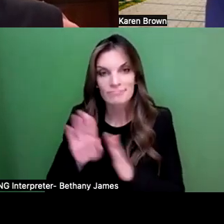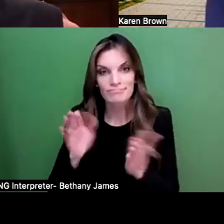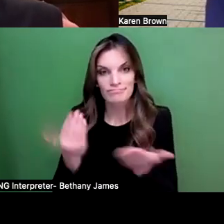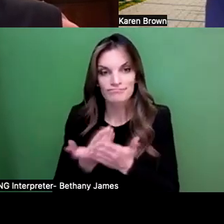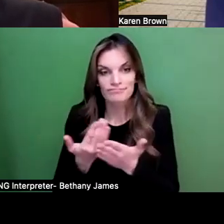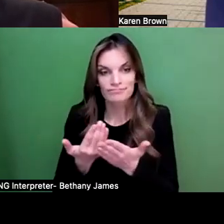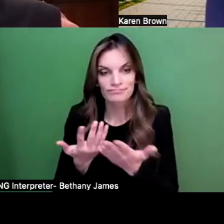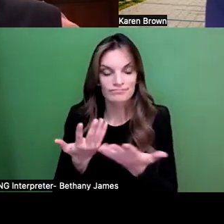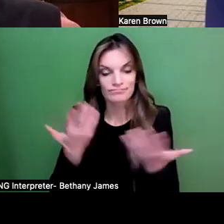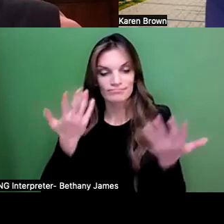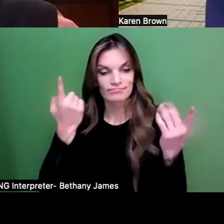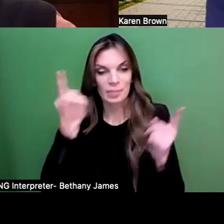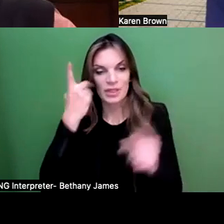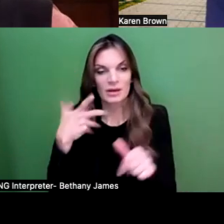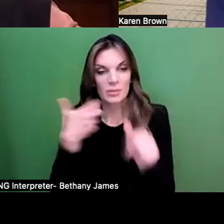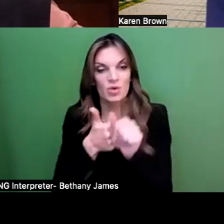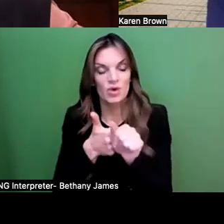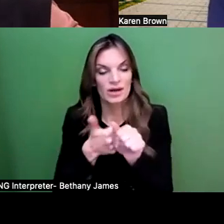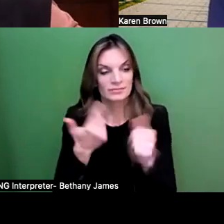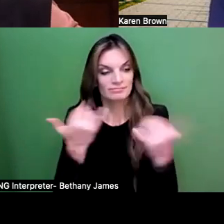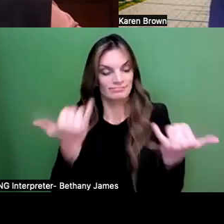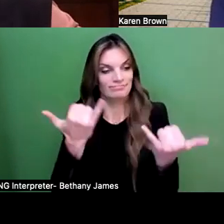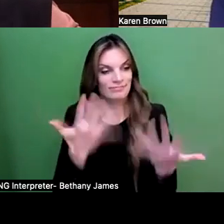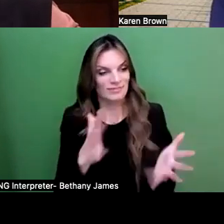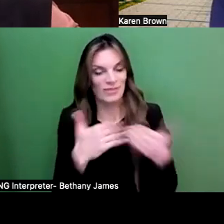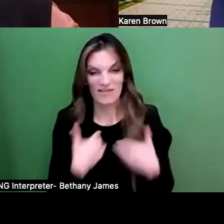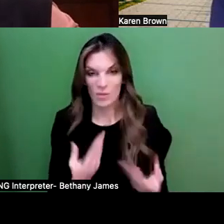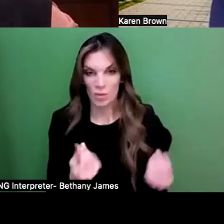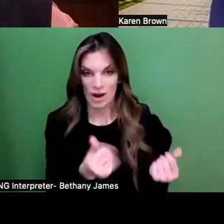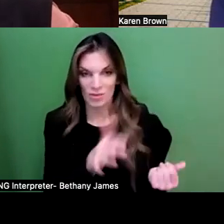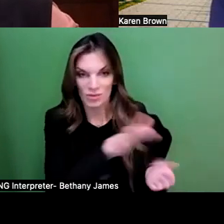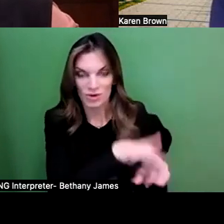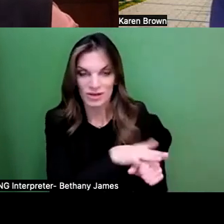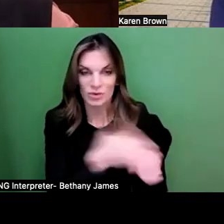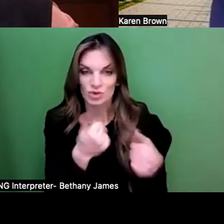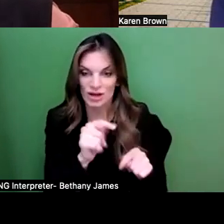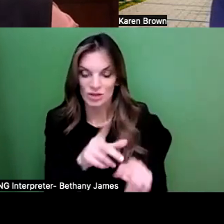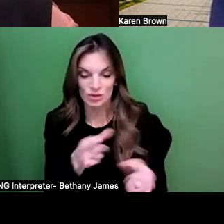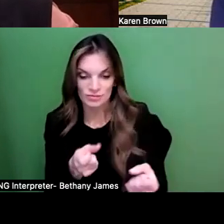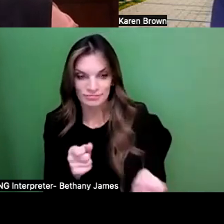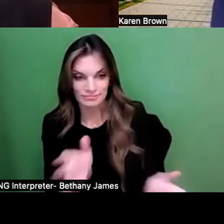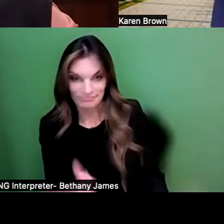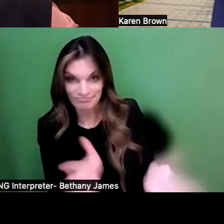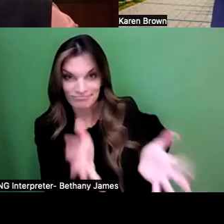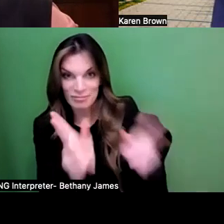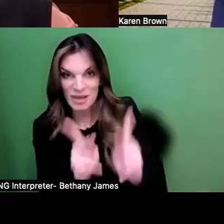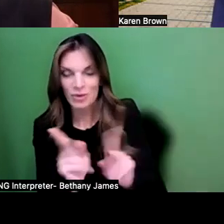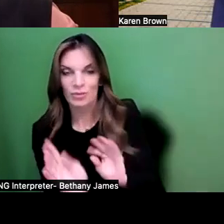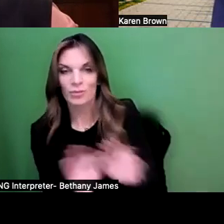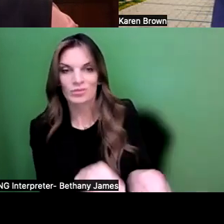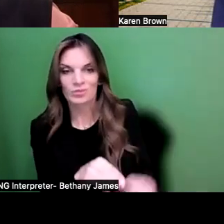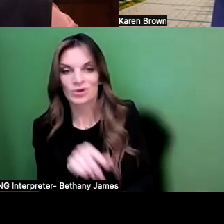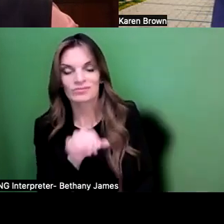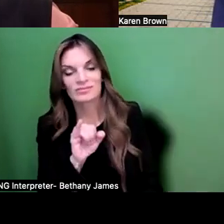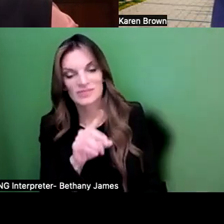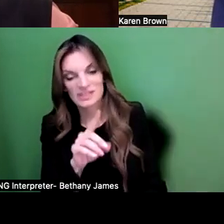upgrade to an existing property. We're trying to encourage people to put sidewalks in so we